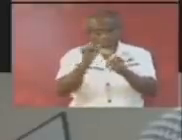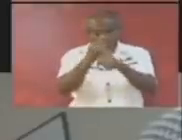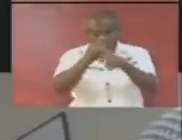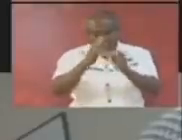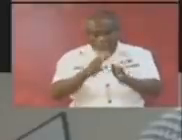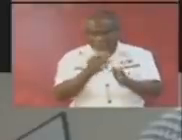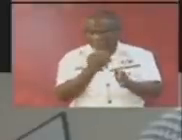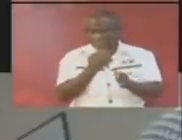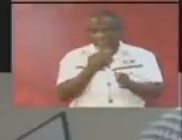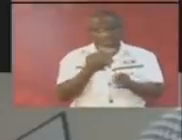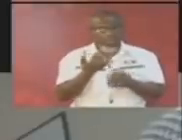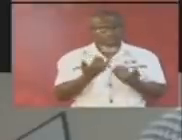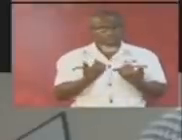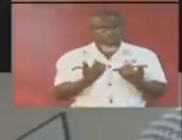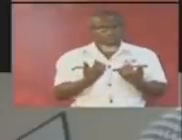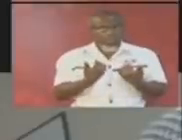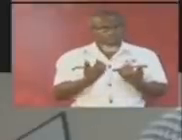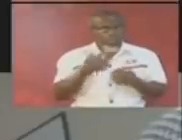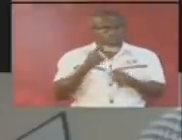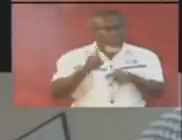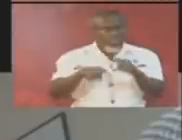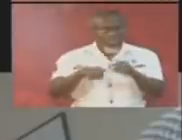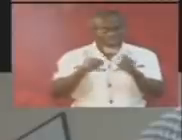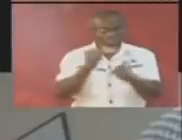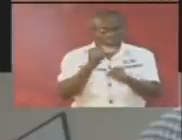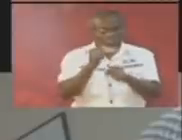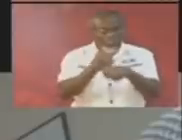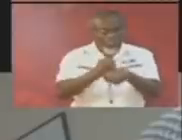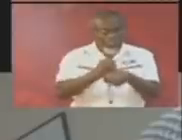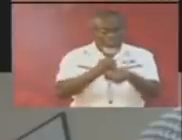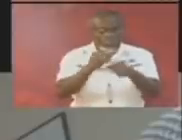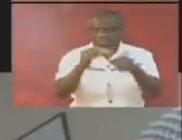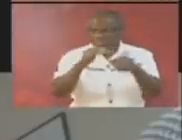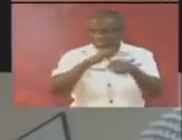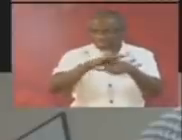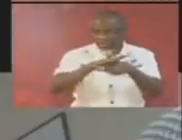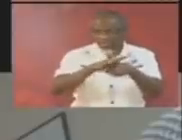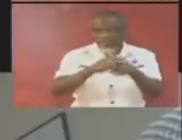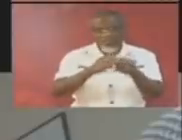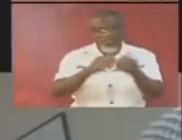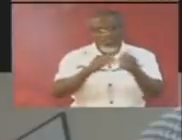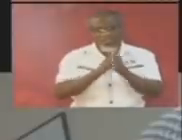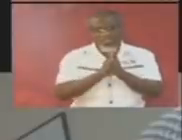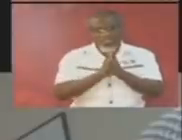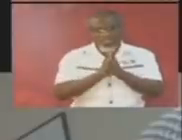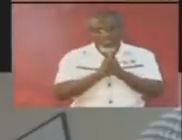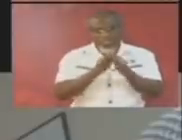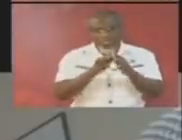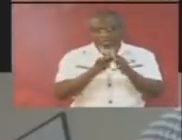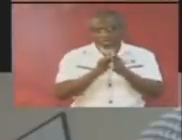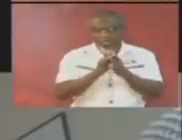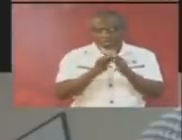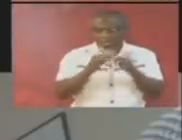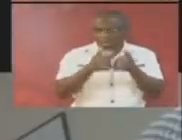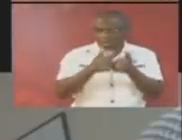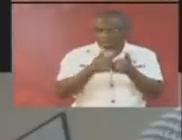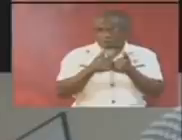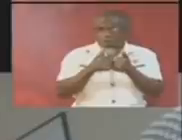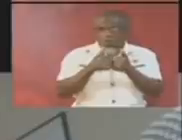enough vaccines to meet their contractual obligations. So I'm wondering, how nervous are we